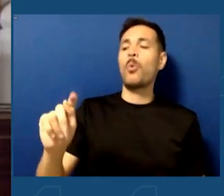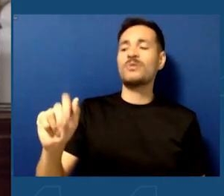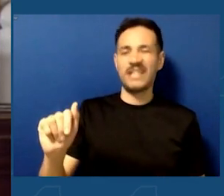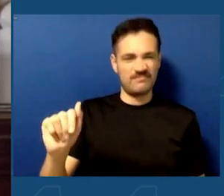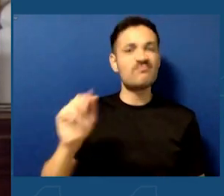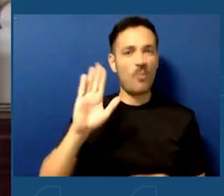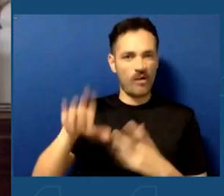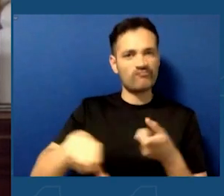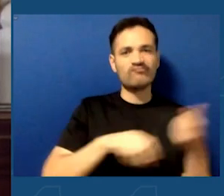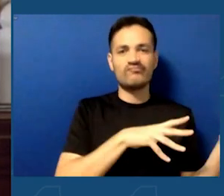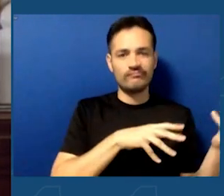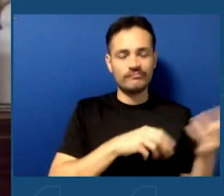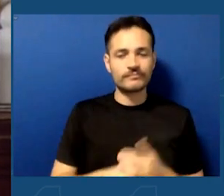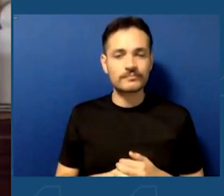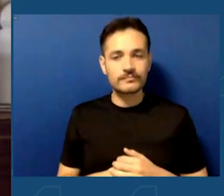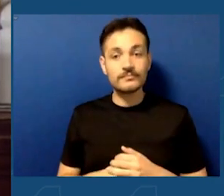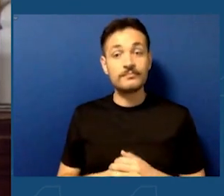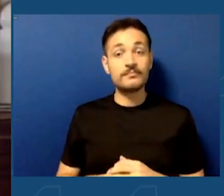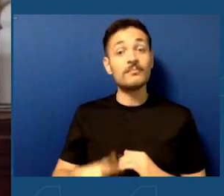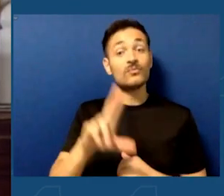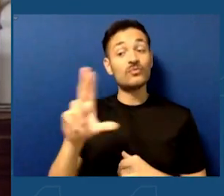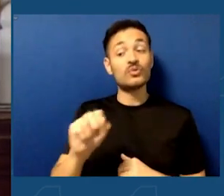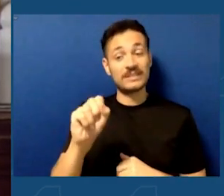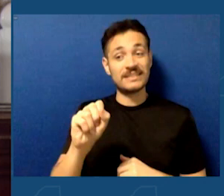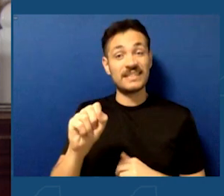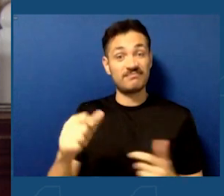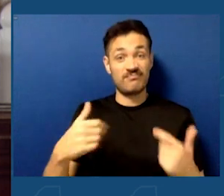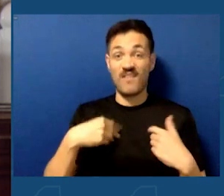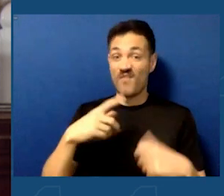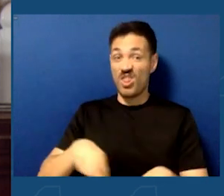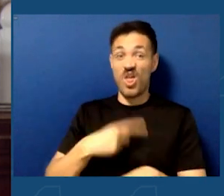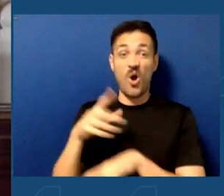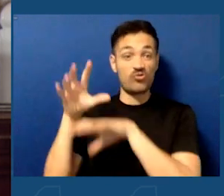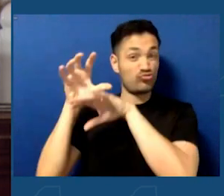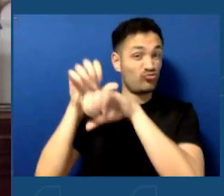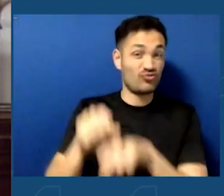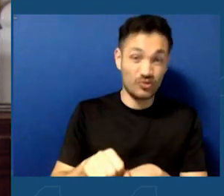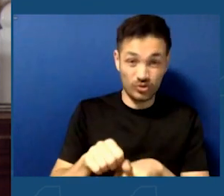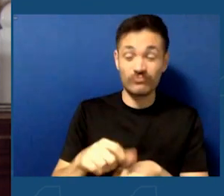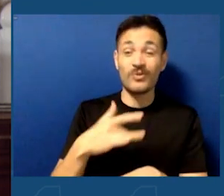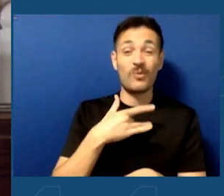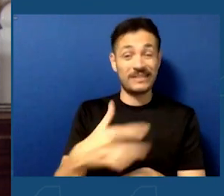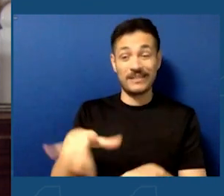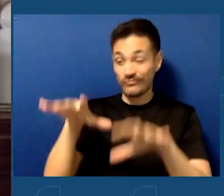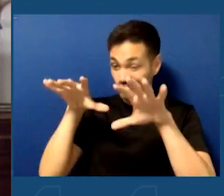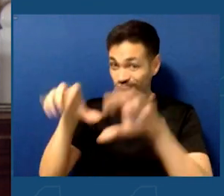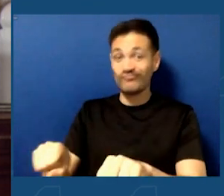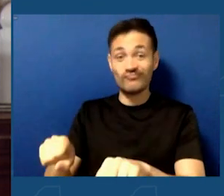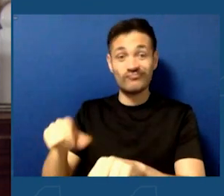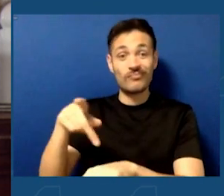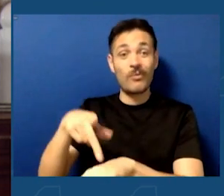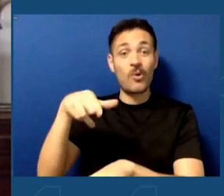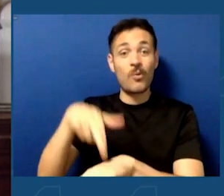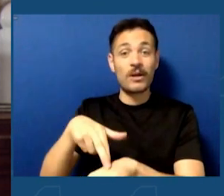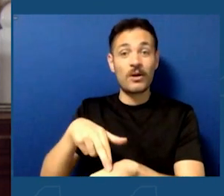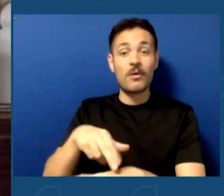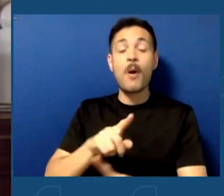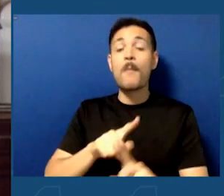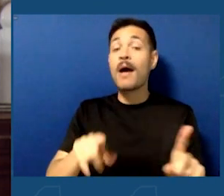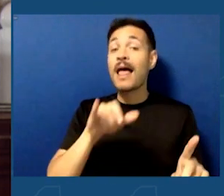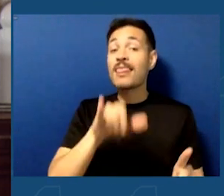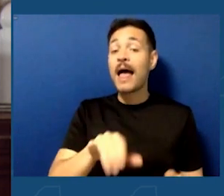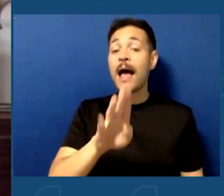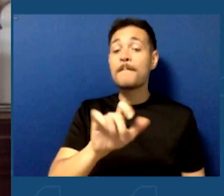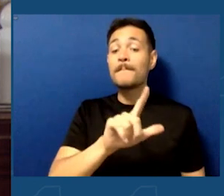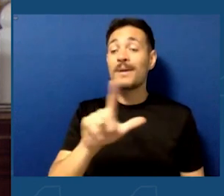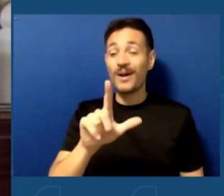Now, the United States has a long tradition of colonizing Puerto Rico. And La Junta represents American colonialism at its